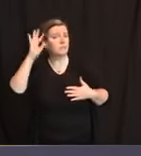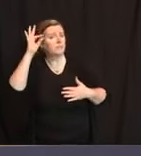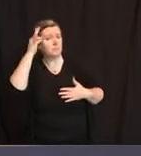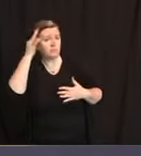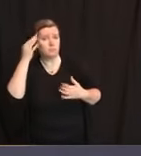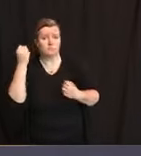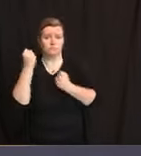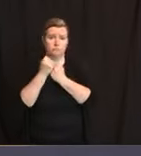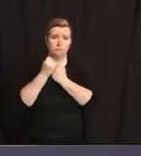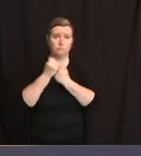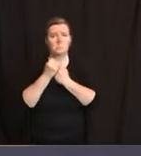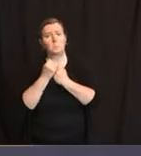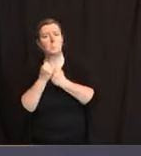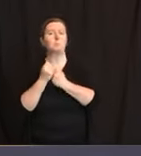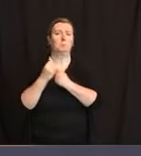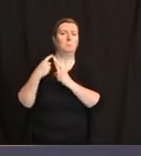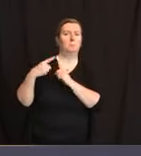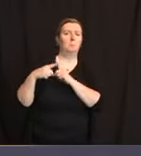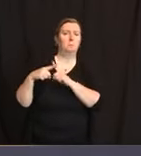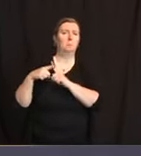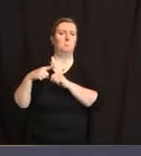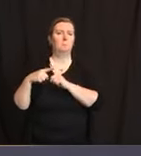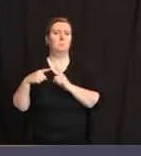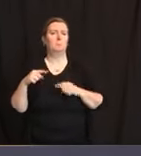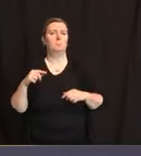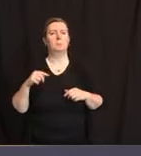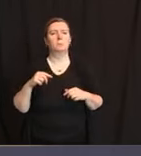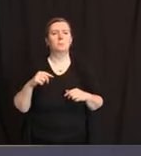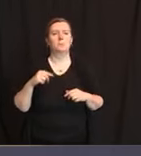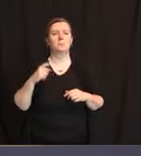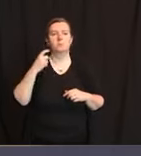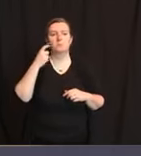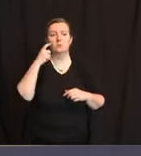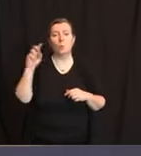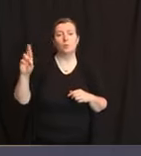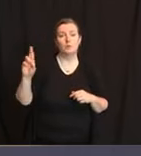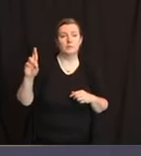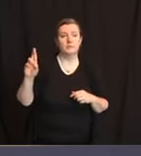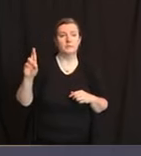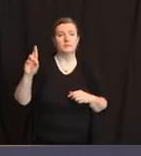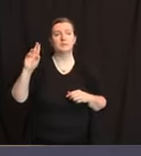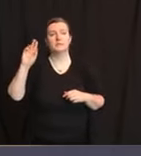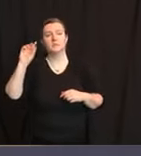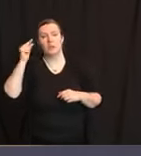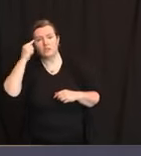starting to see folks on the other side of the aisle come out, particularly governors and senators.